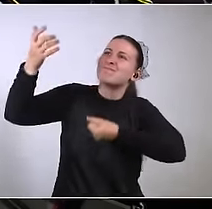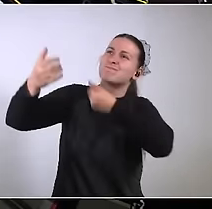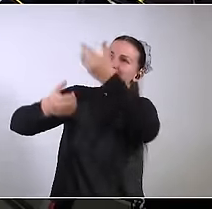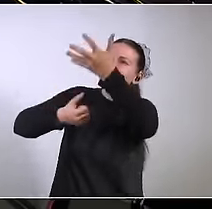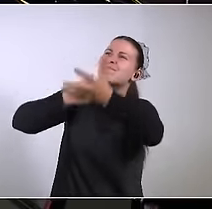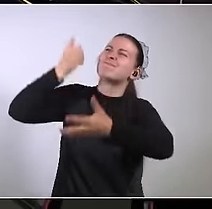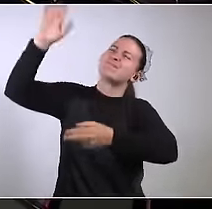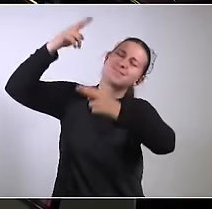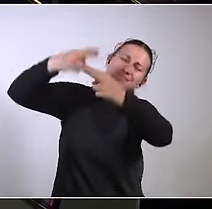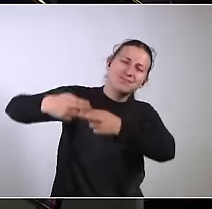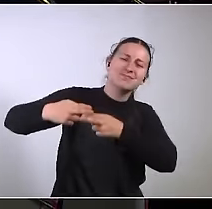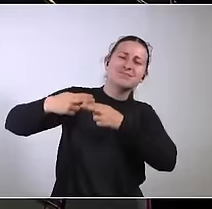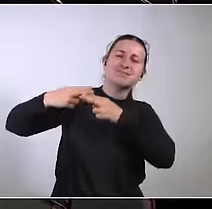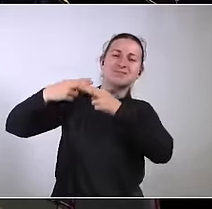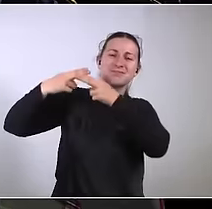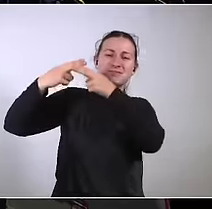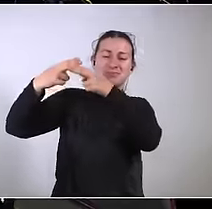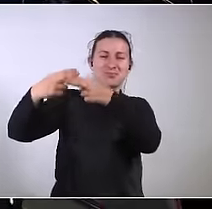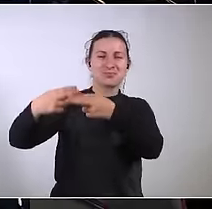Shout his name!